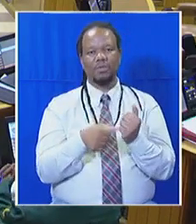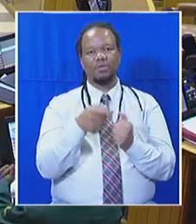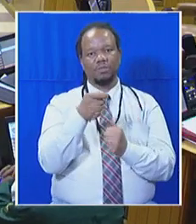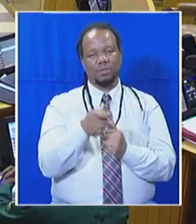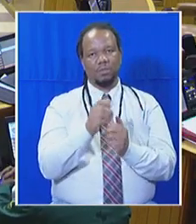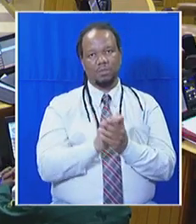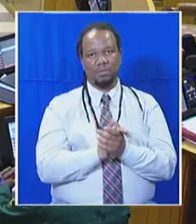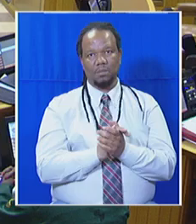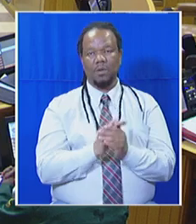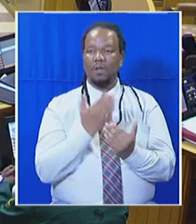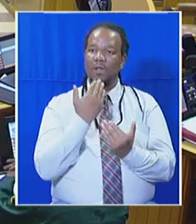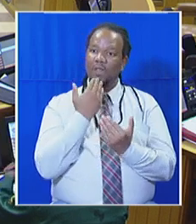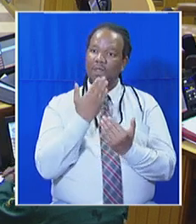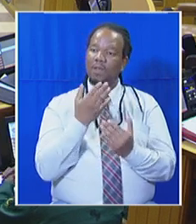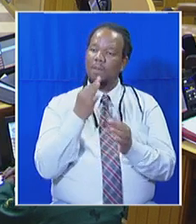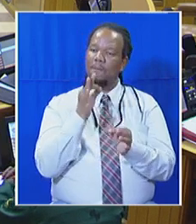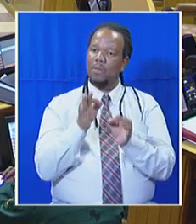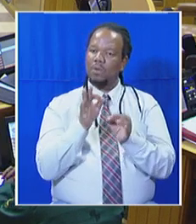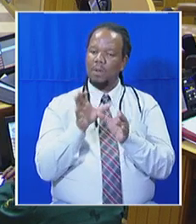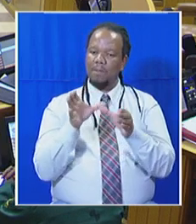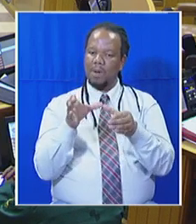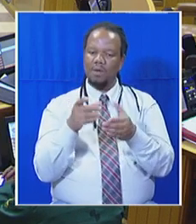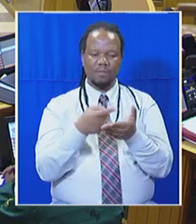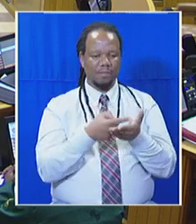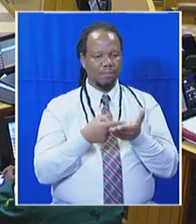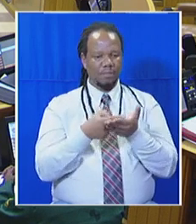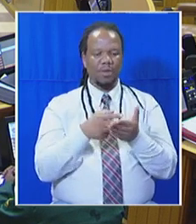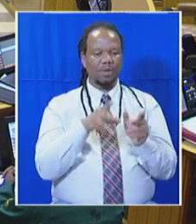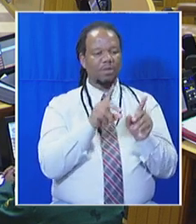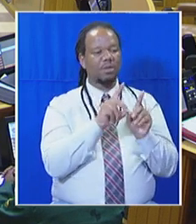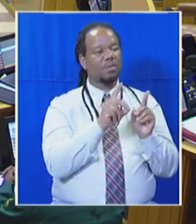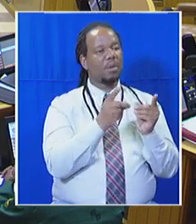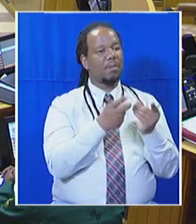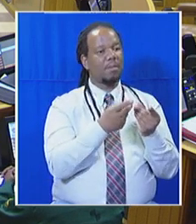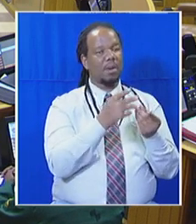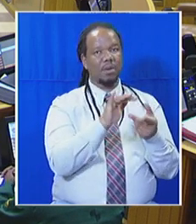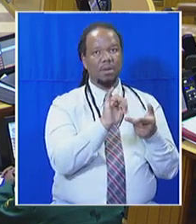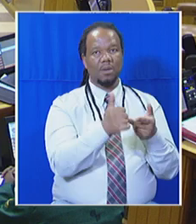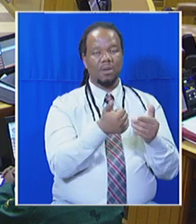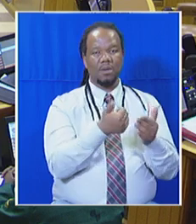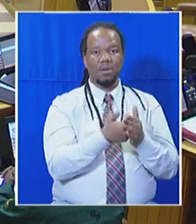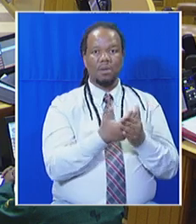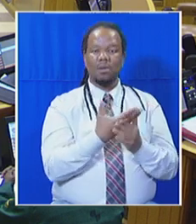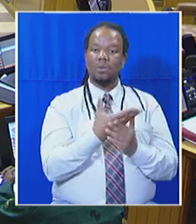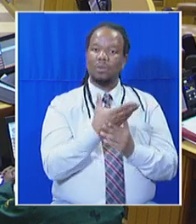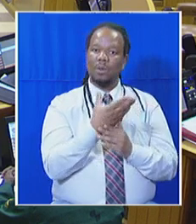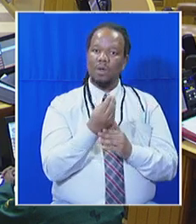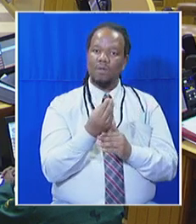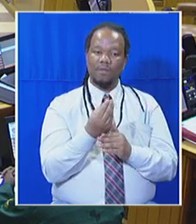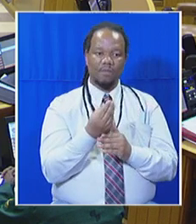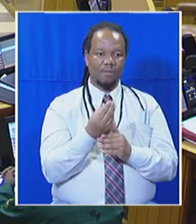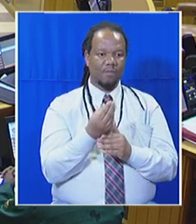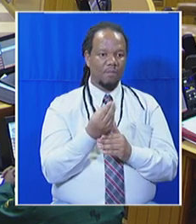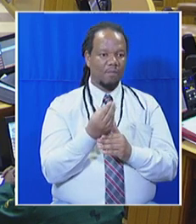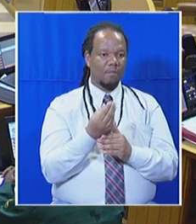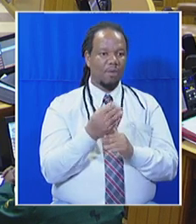to all parties for the indulgence. The department has put in place the following to mitigate the impact of less than